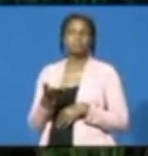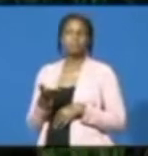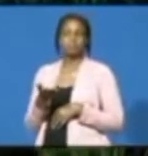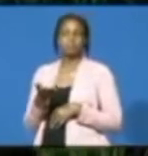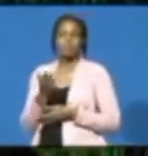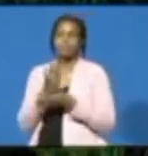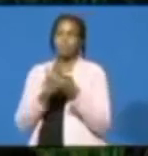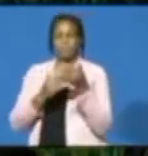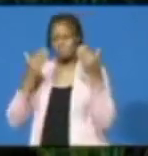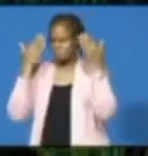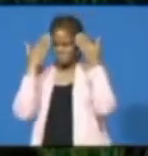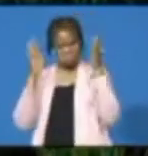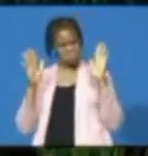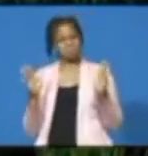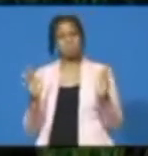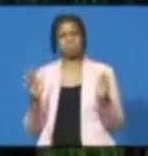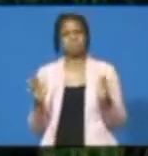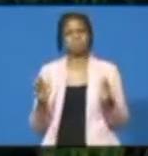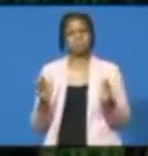some of you unknowingly.